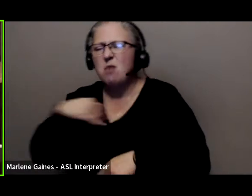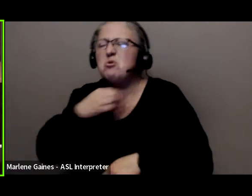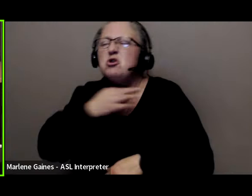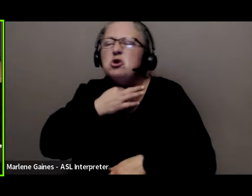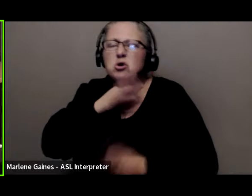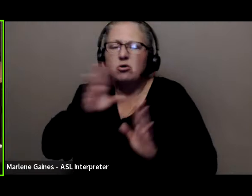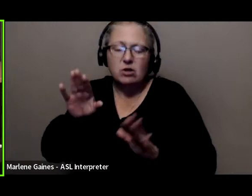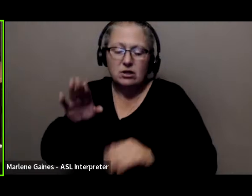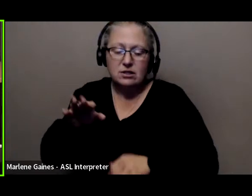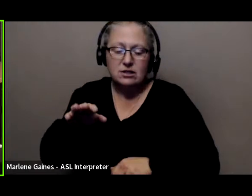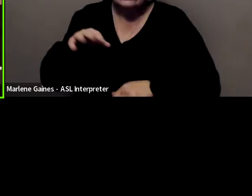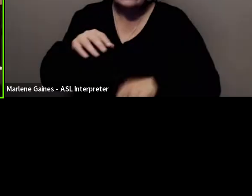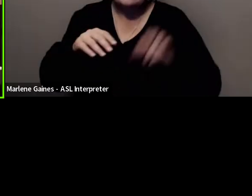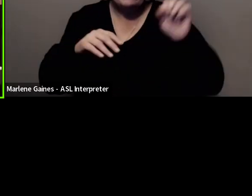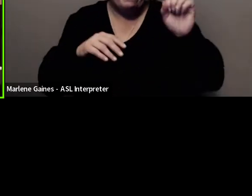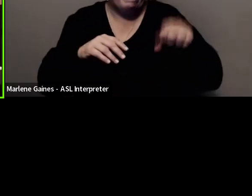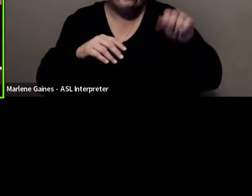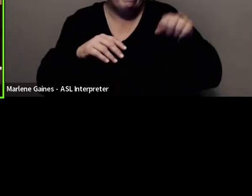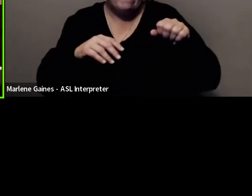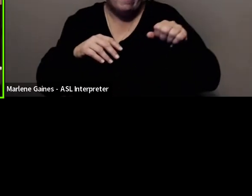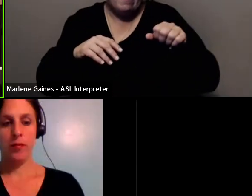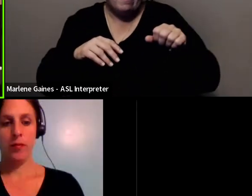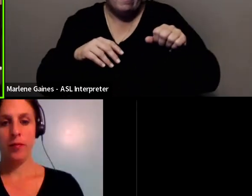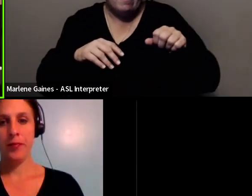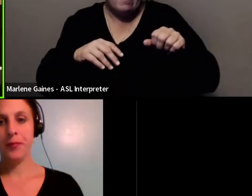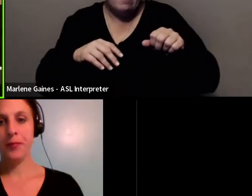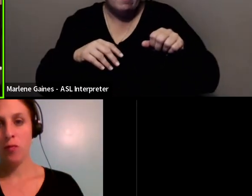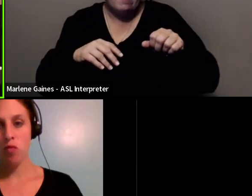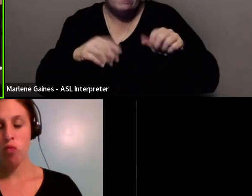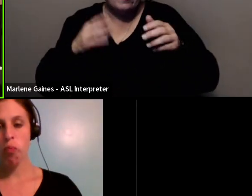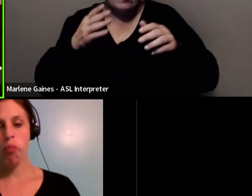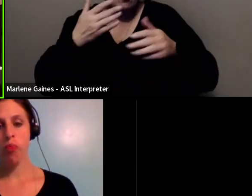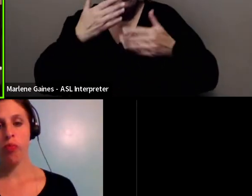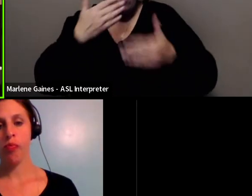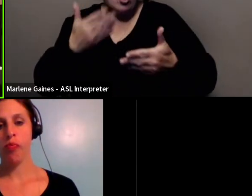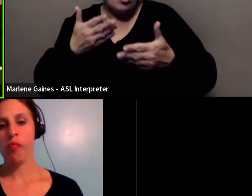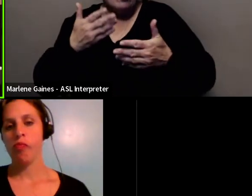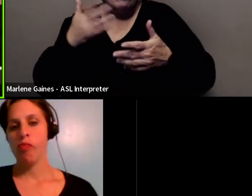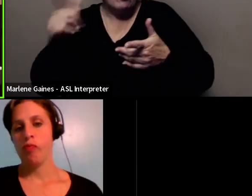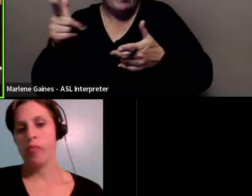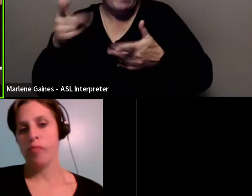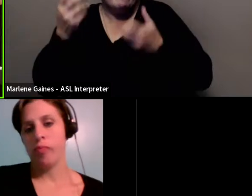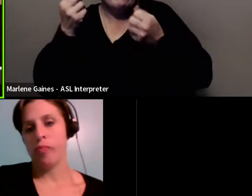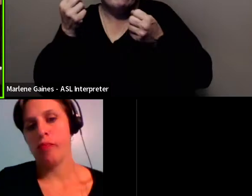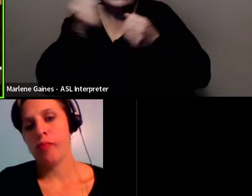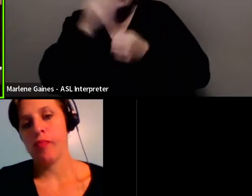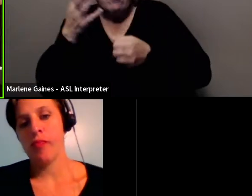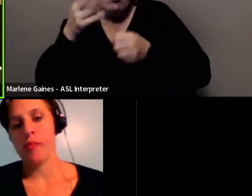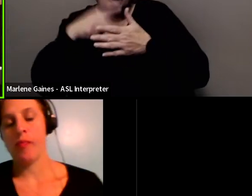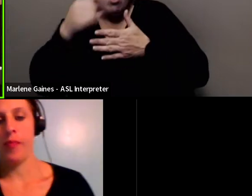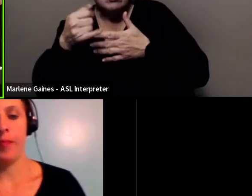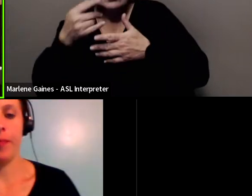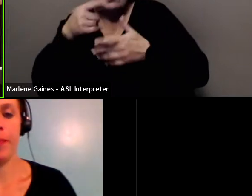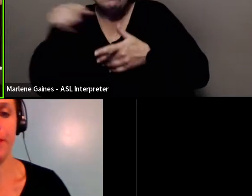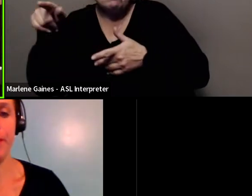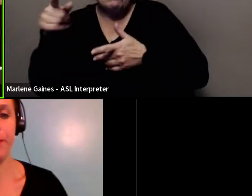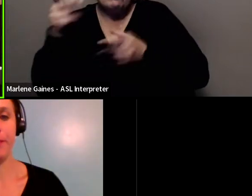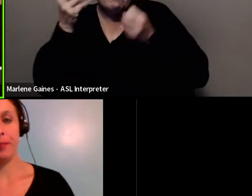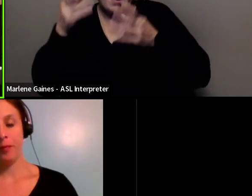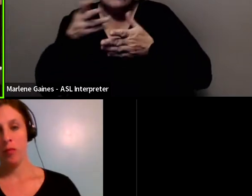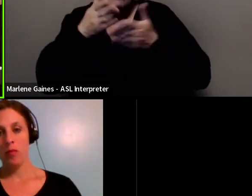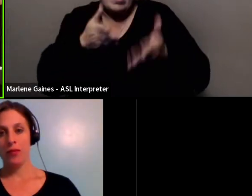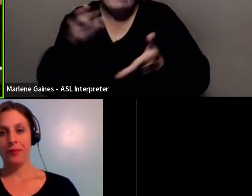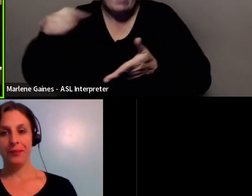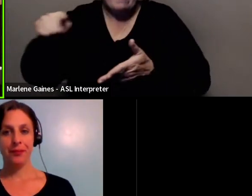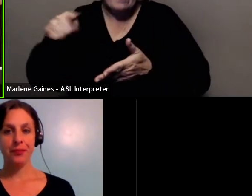just kind of. Yeah, no, they've come well recommended several projects specifically